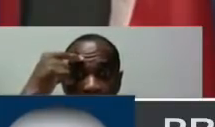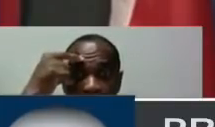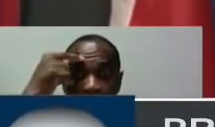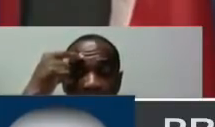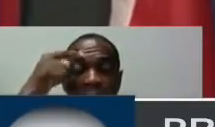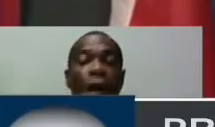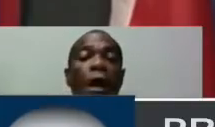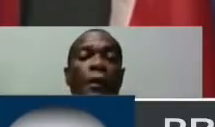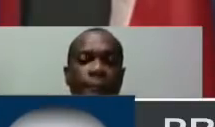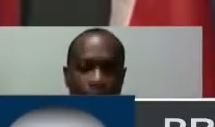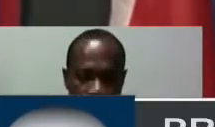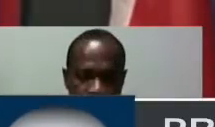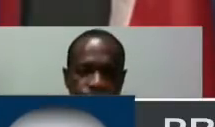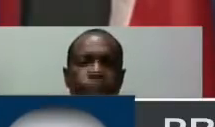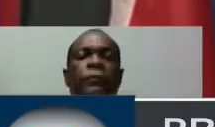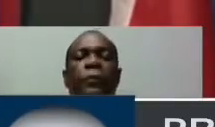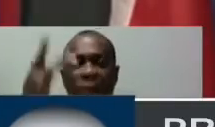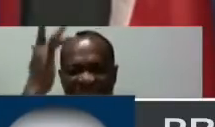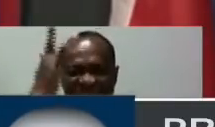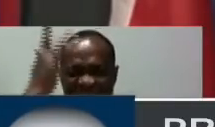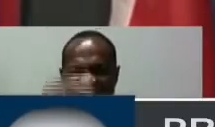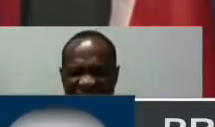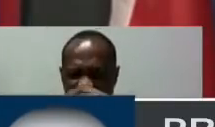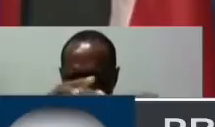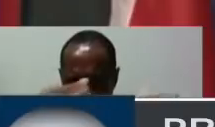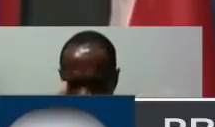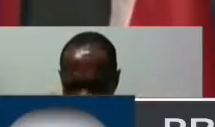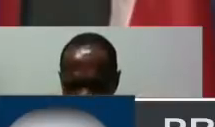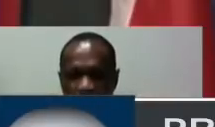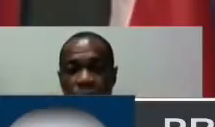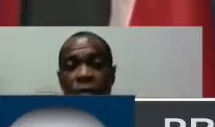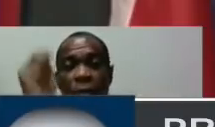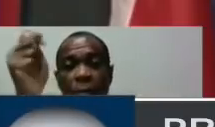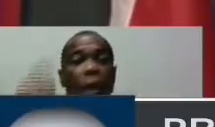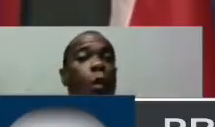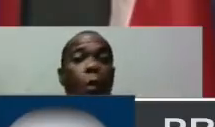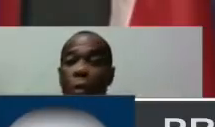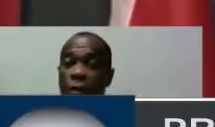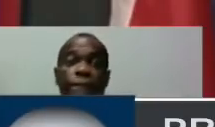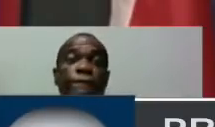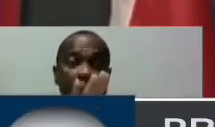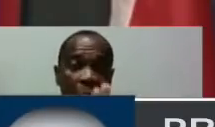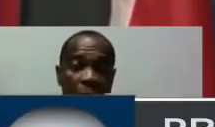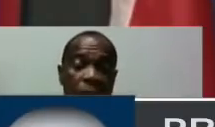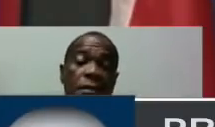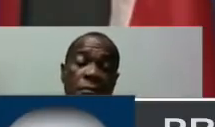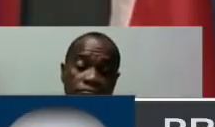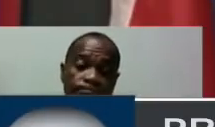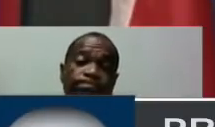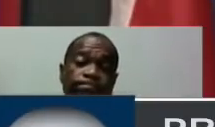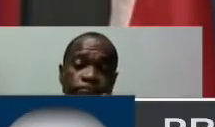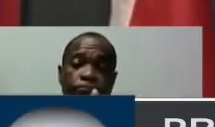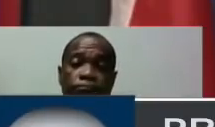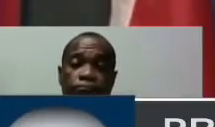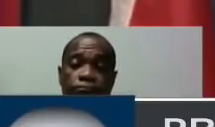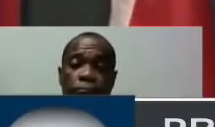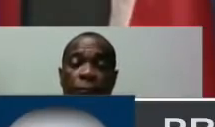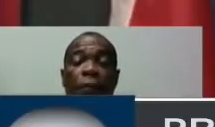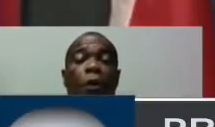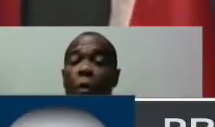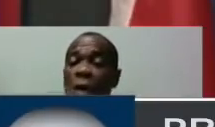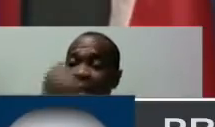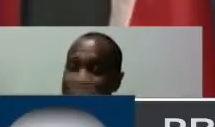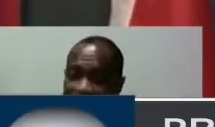pandemic to be responded to, and there were certain protocols and guidelines to be put in place.